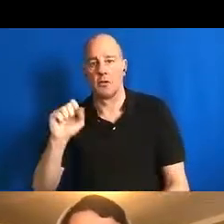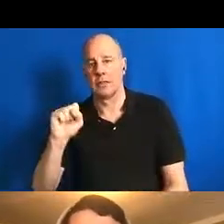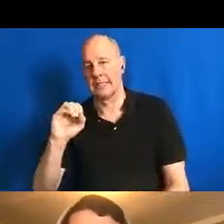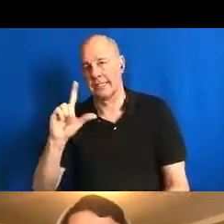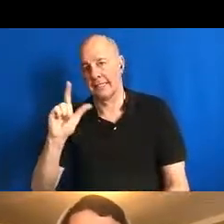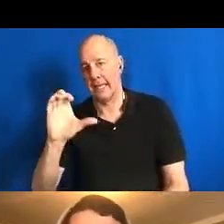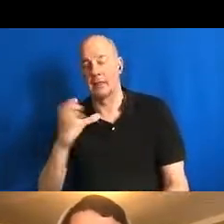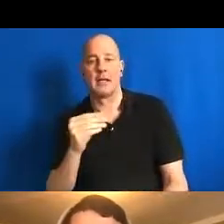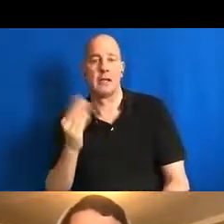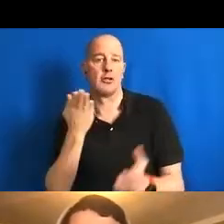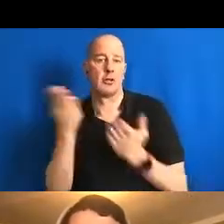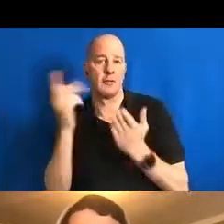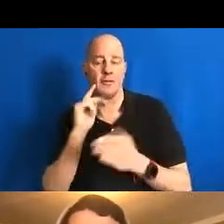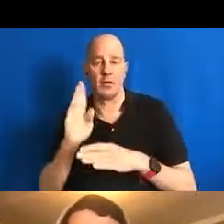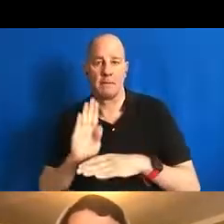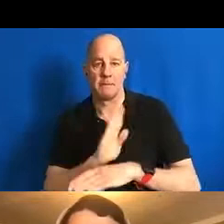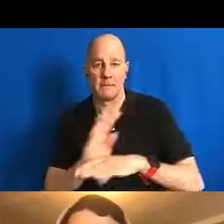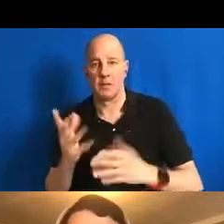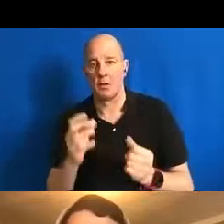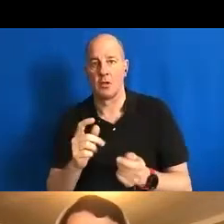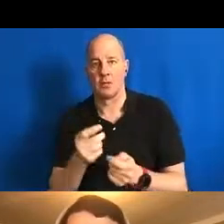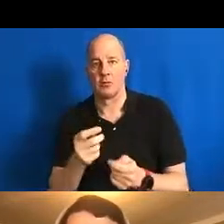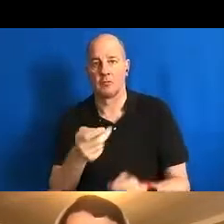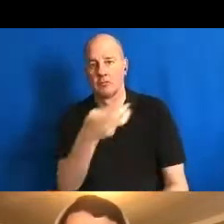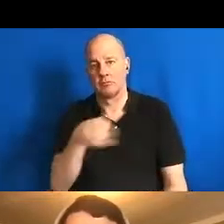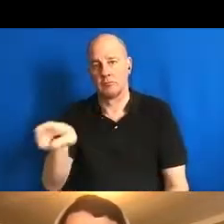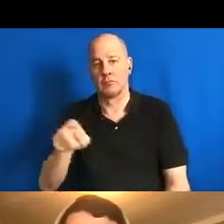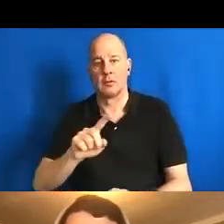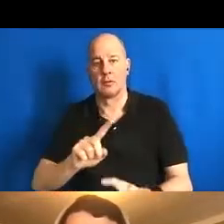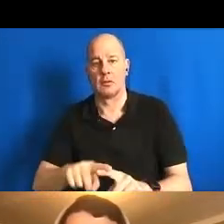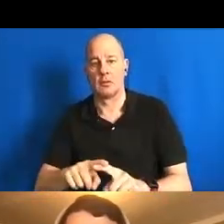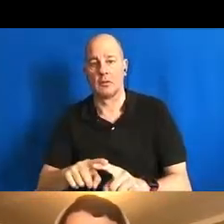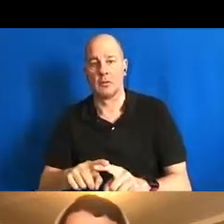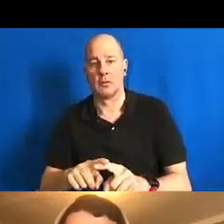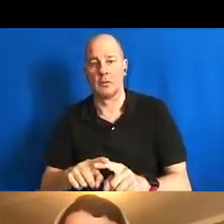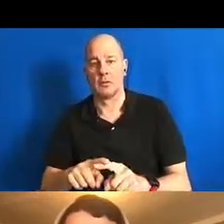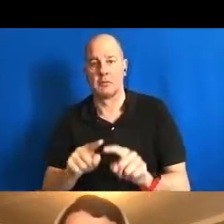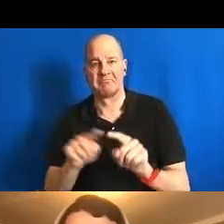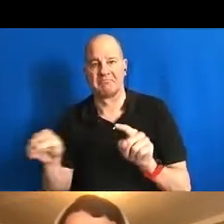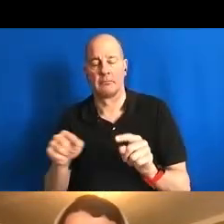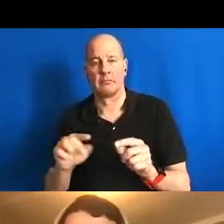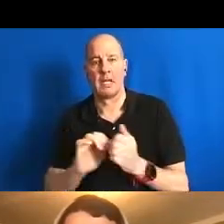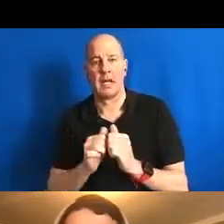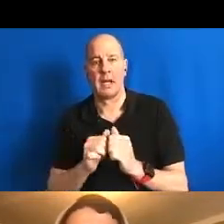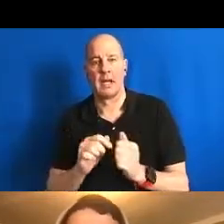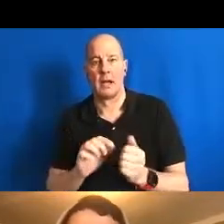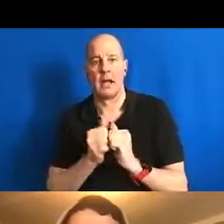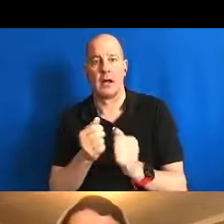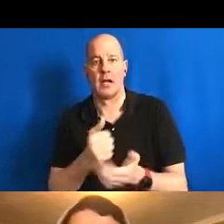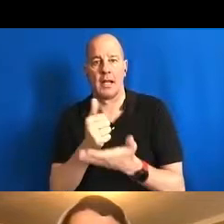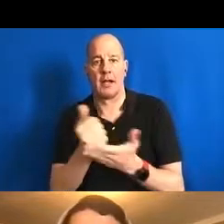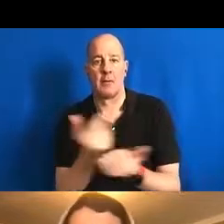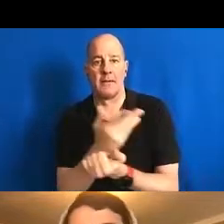services for businesses who want to transition, going through feasibility and the nuts and bolts of how to make it happen.